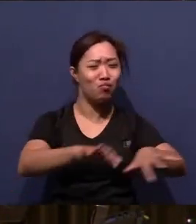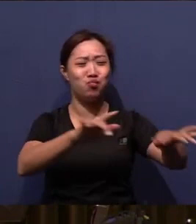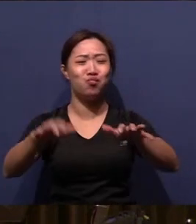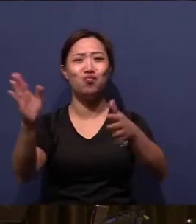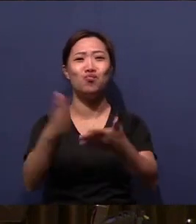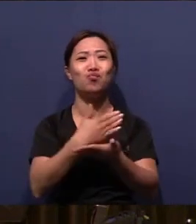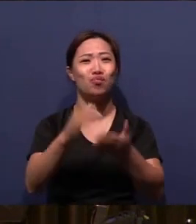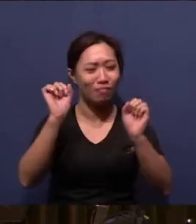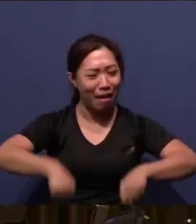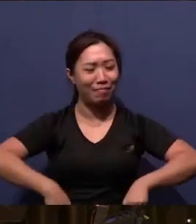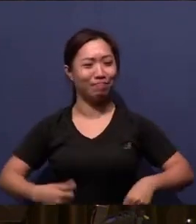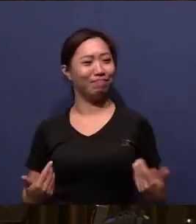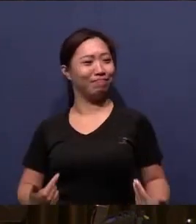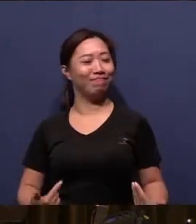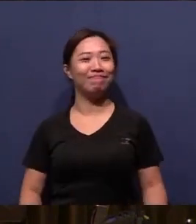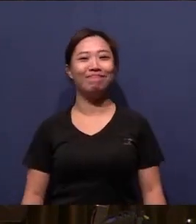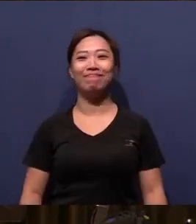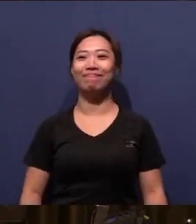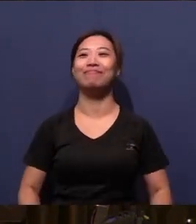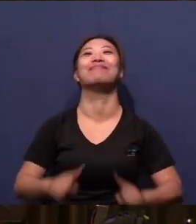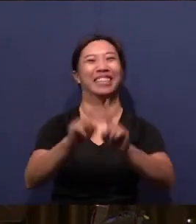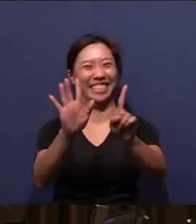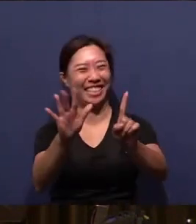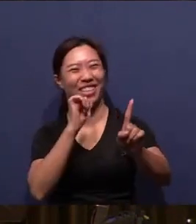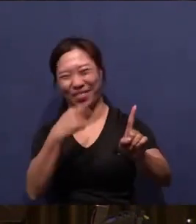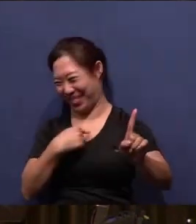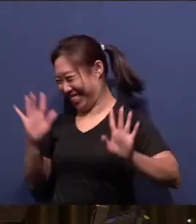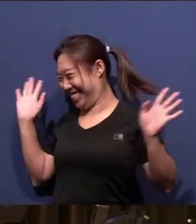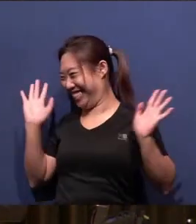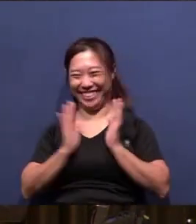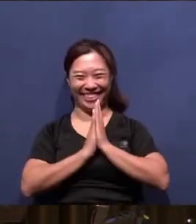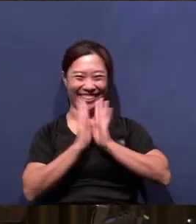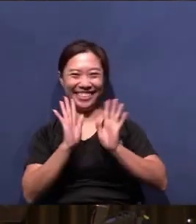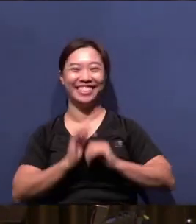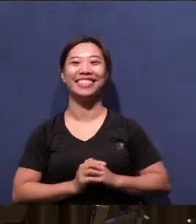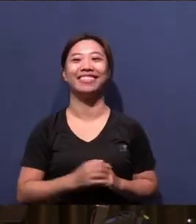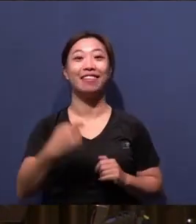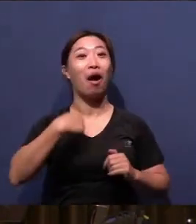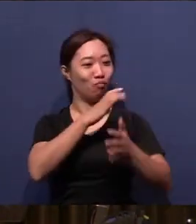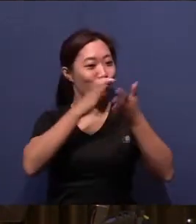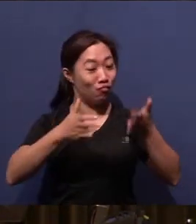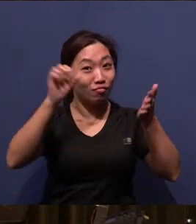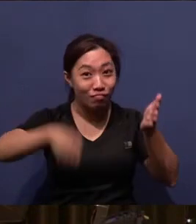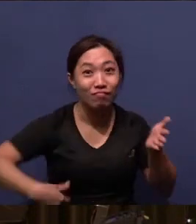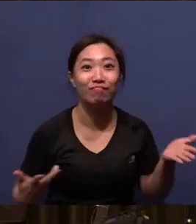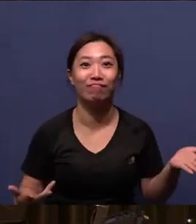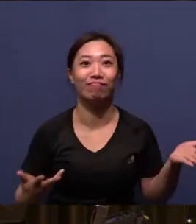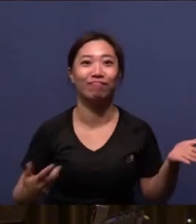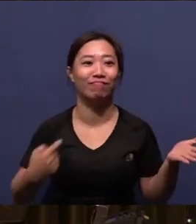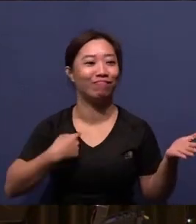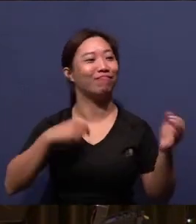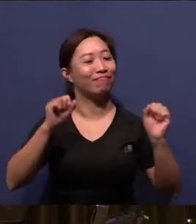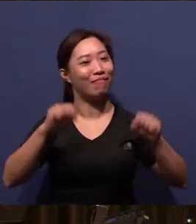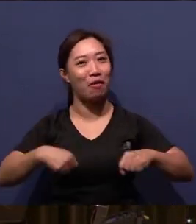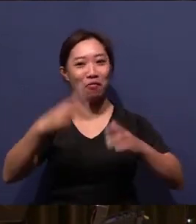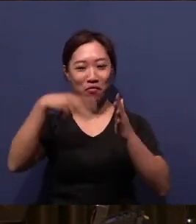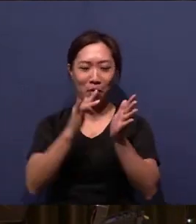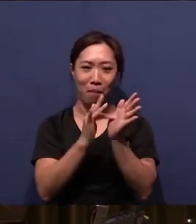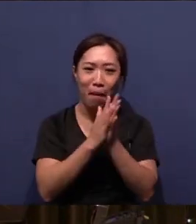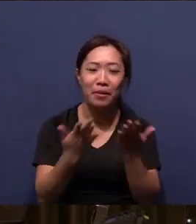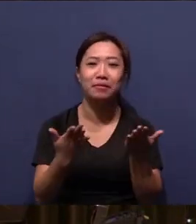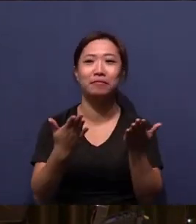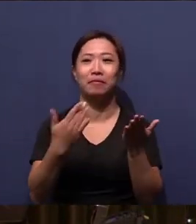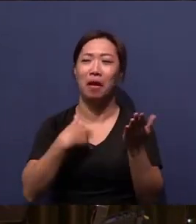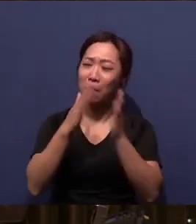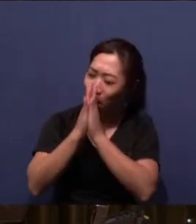instruments. Okay, but that's not really me. I am a Christian. Of course, I read my Bible and